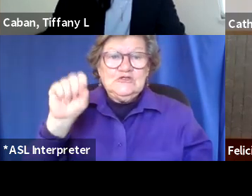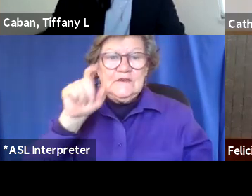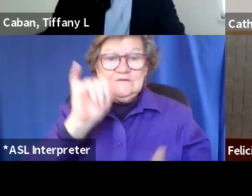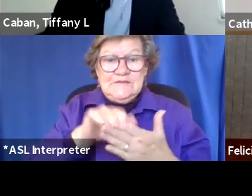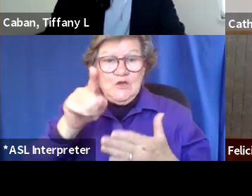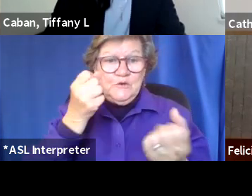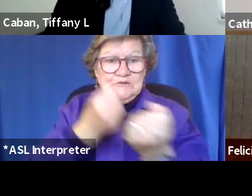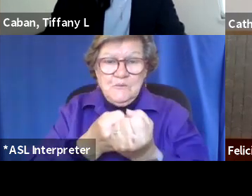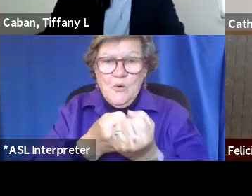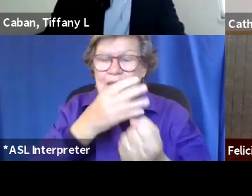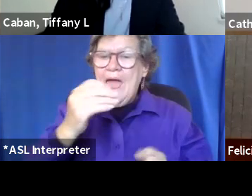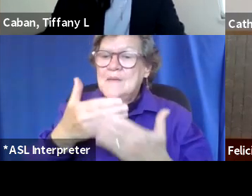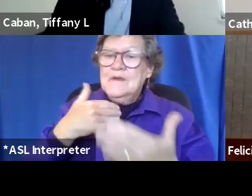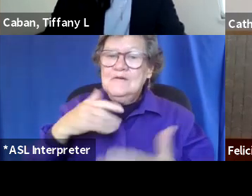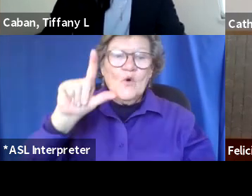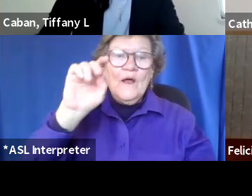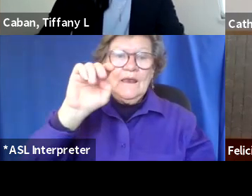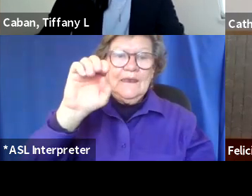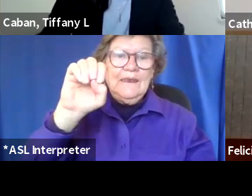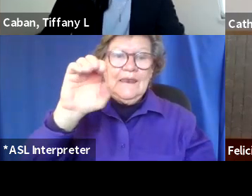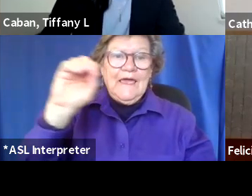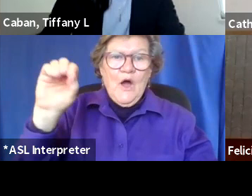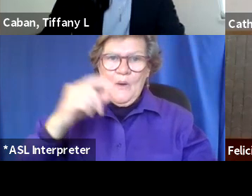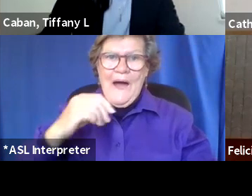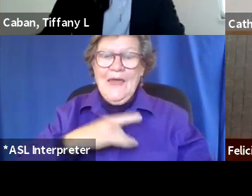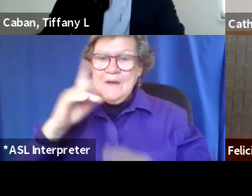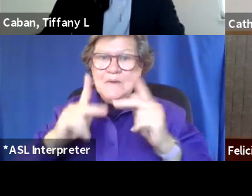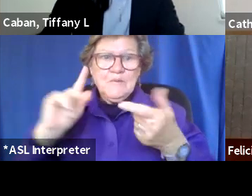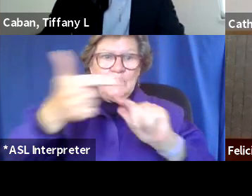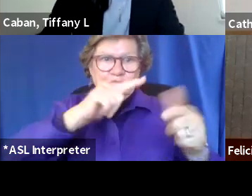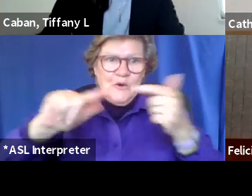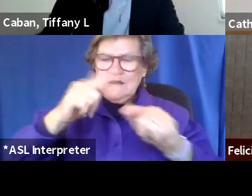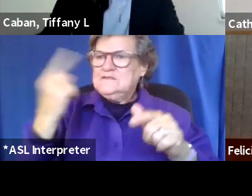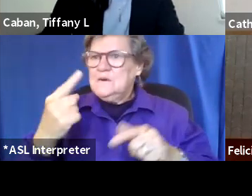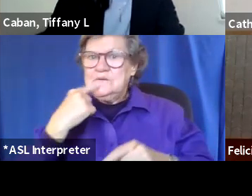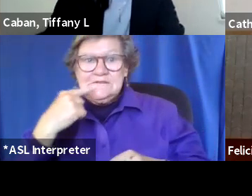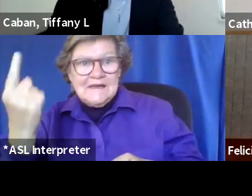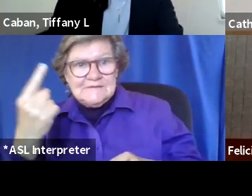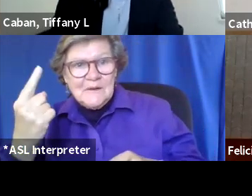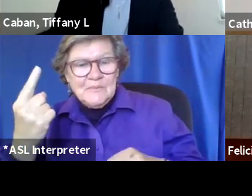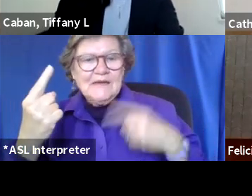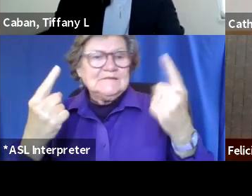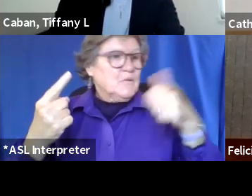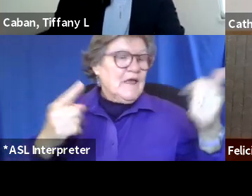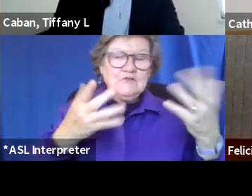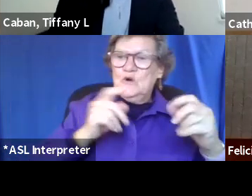And before Leo speaks, I would like to say, I like when people are interactive, right? When someone said something and someone wanted to